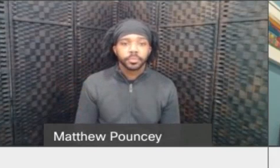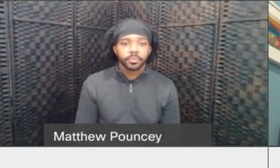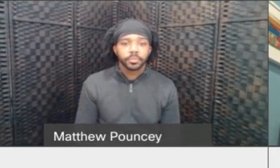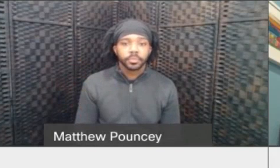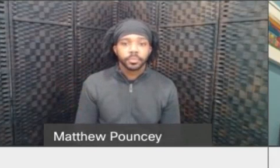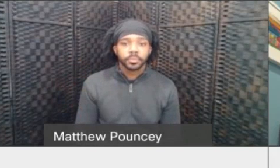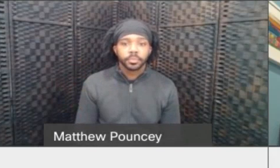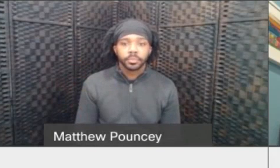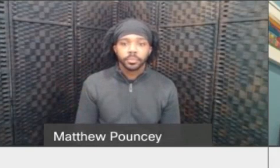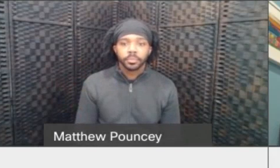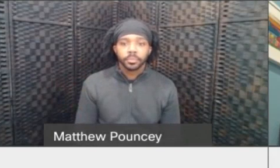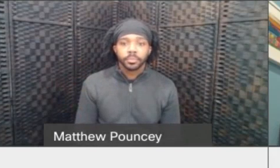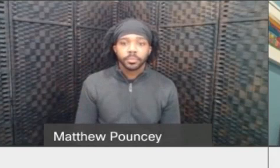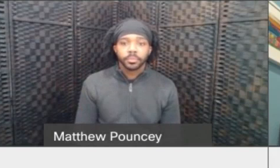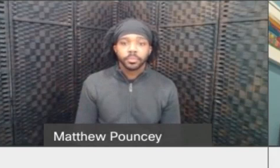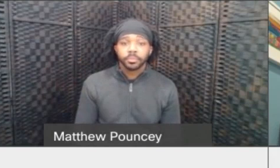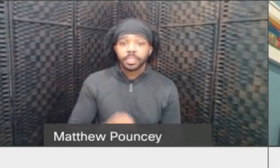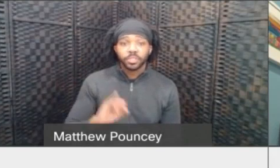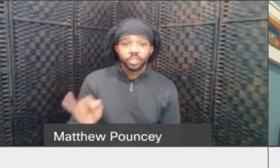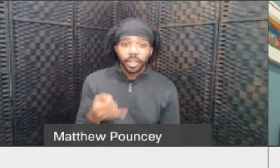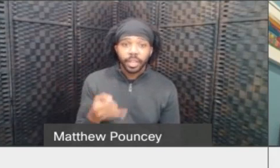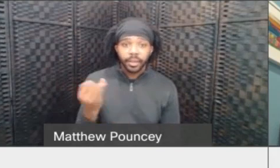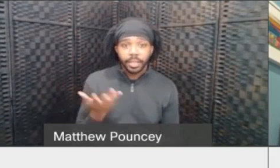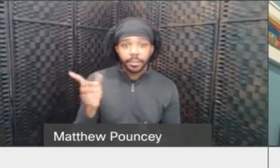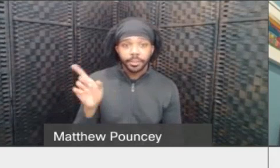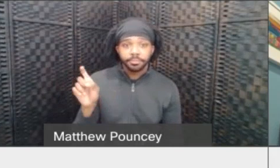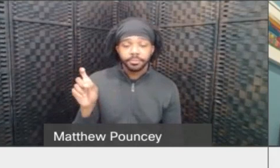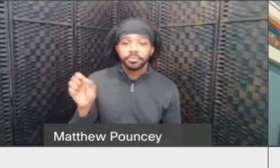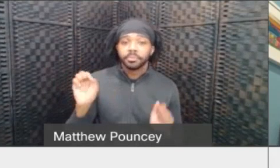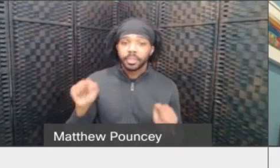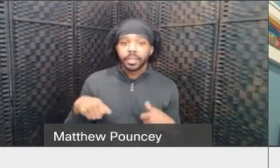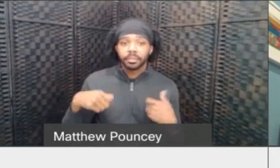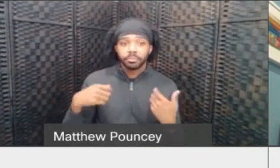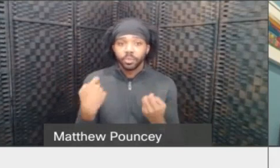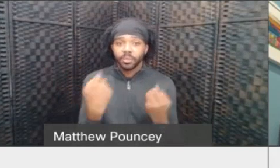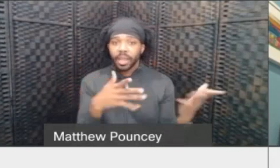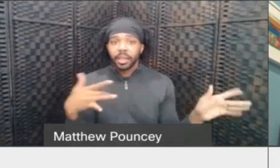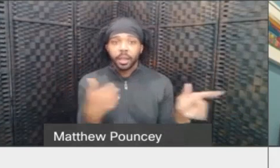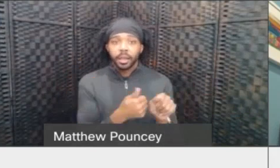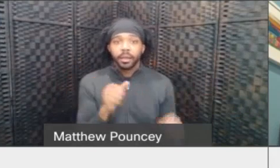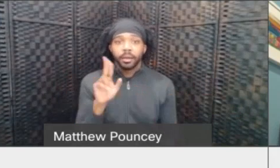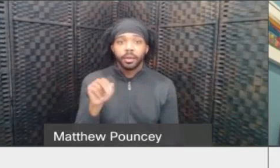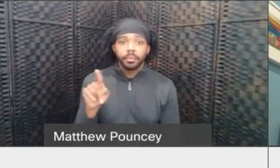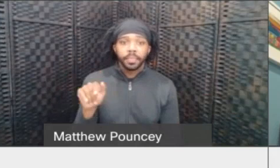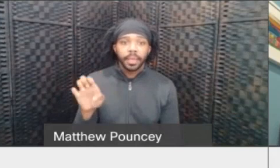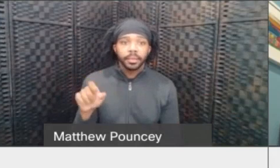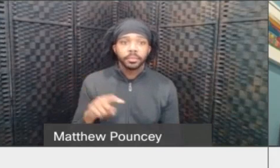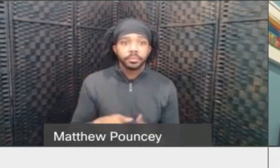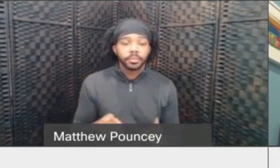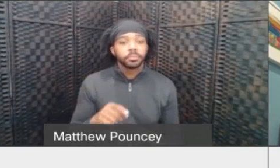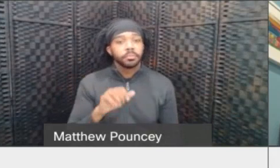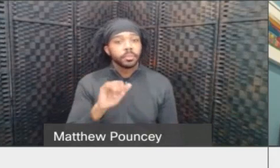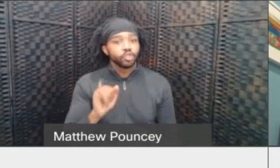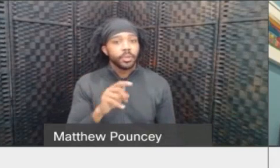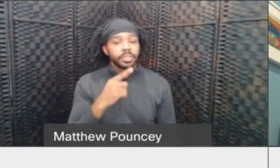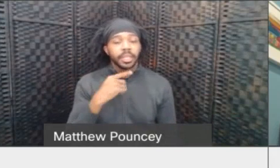Yeah, if Jared's here, perhaps he could provide whatever update, but like I say, I'm not sure. Yep. Andy, I